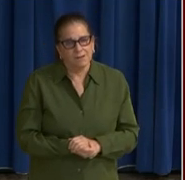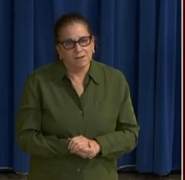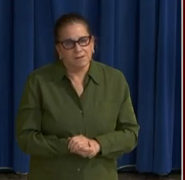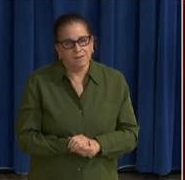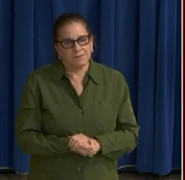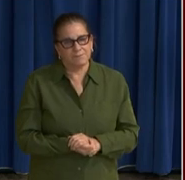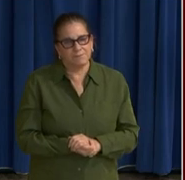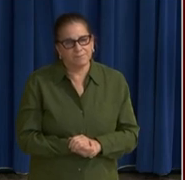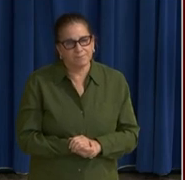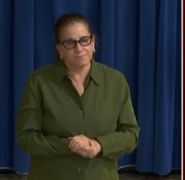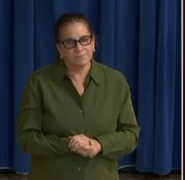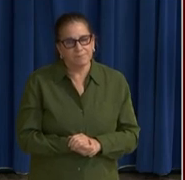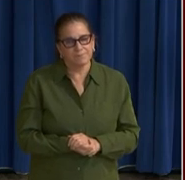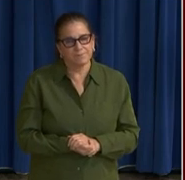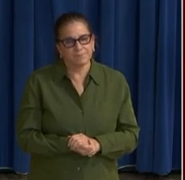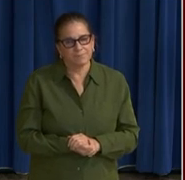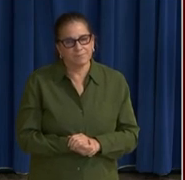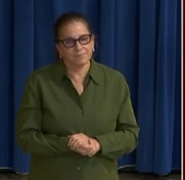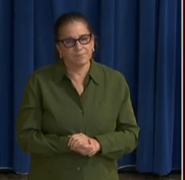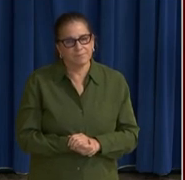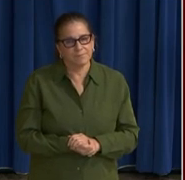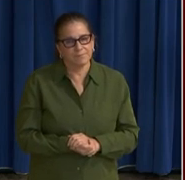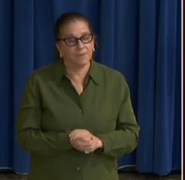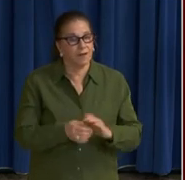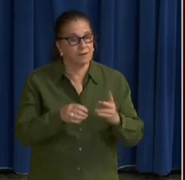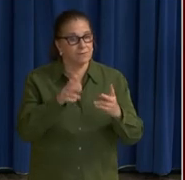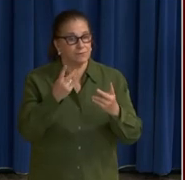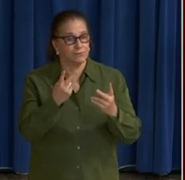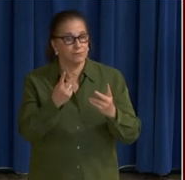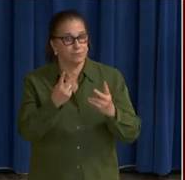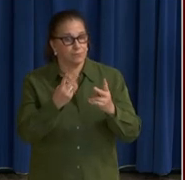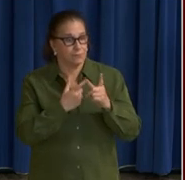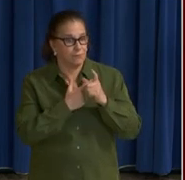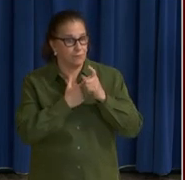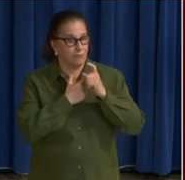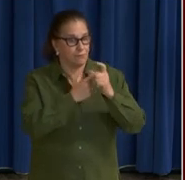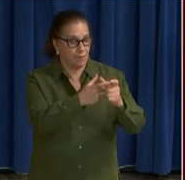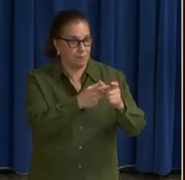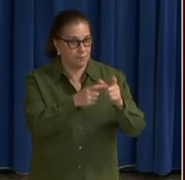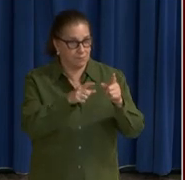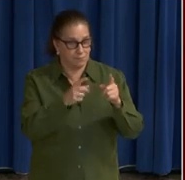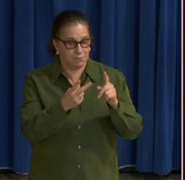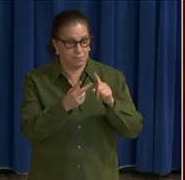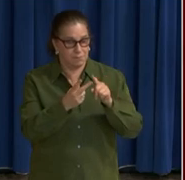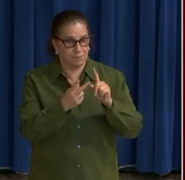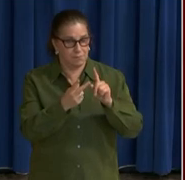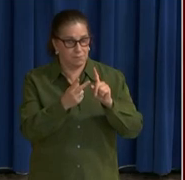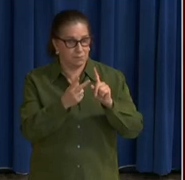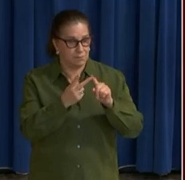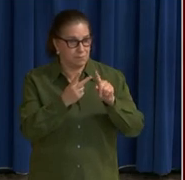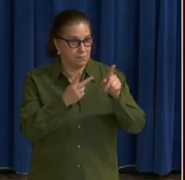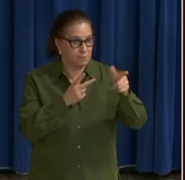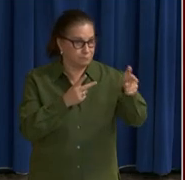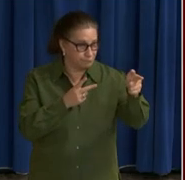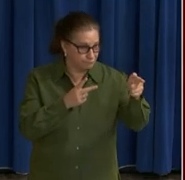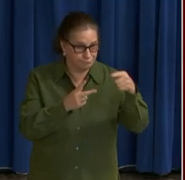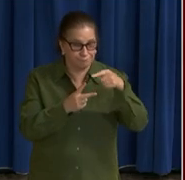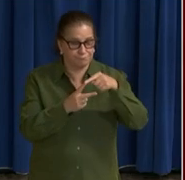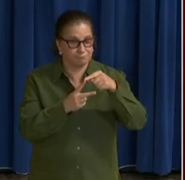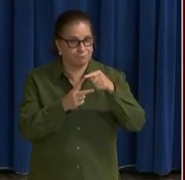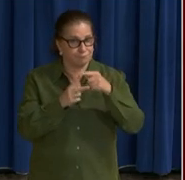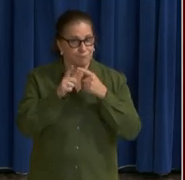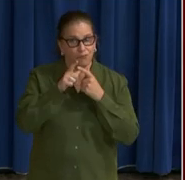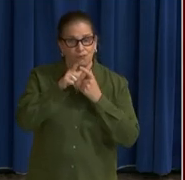individual fled. That person has not been identified at this time. There were 2 additional arrests on the